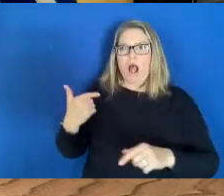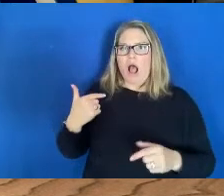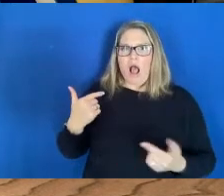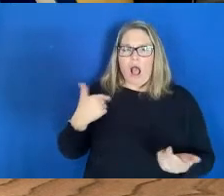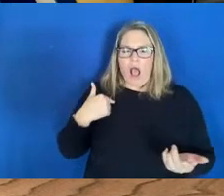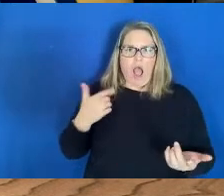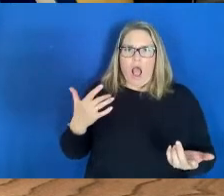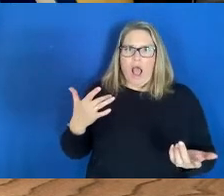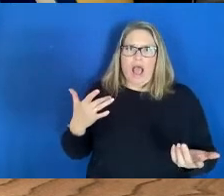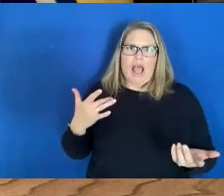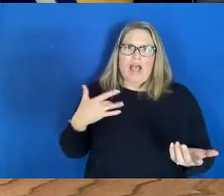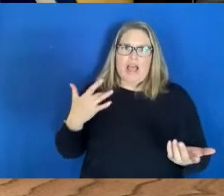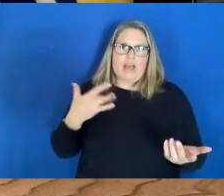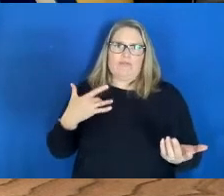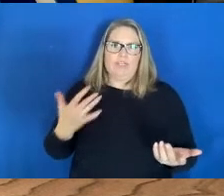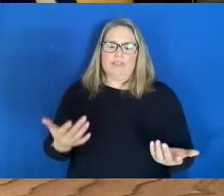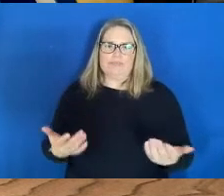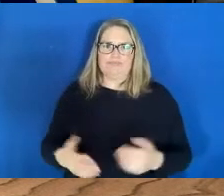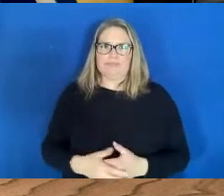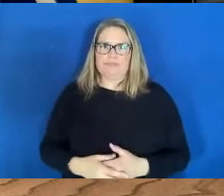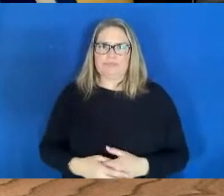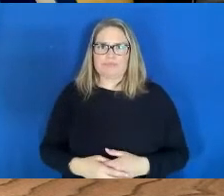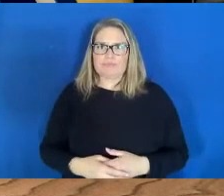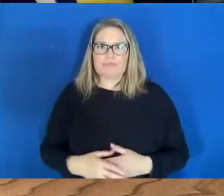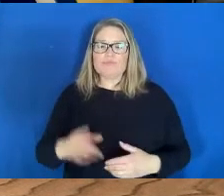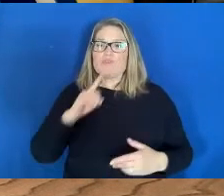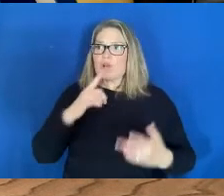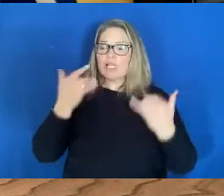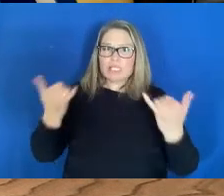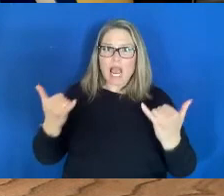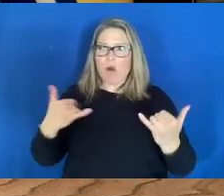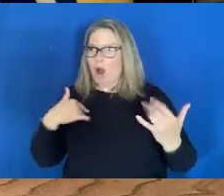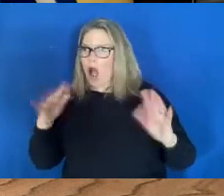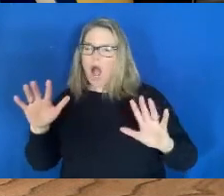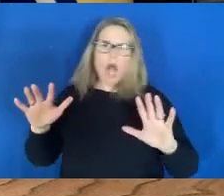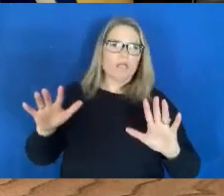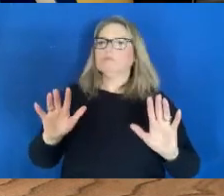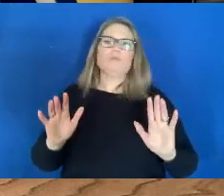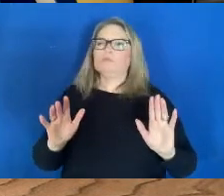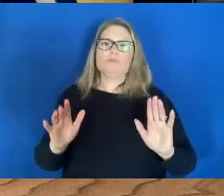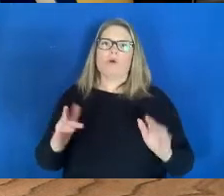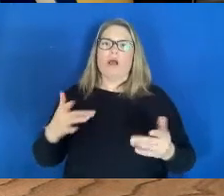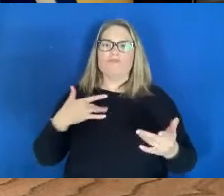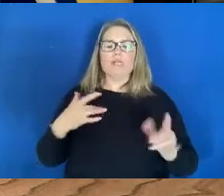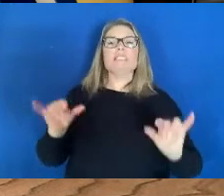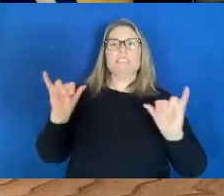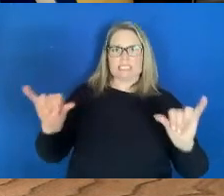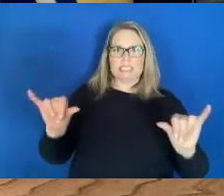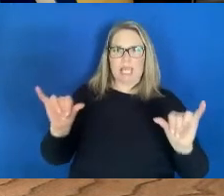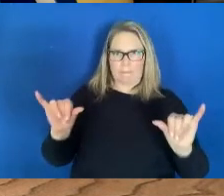in a state of alarm than we would be on a regular basis. So